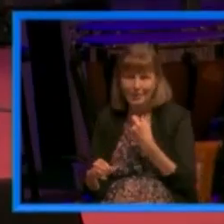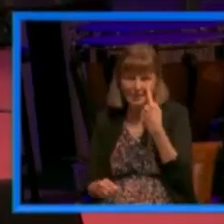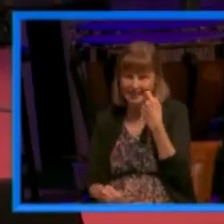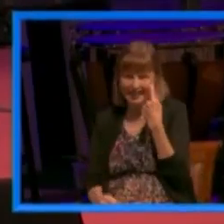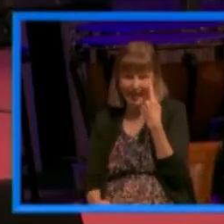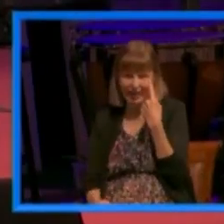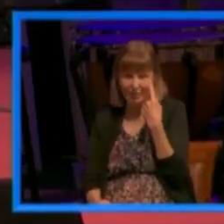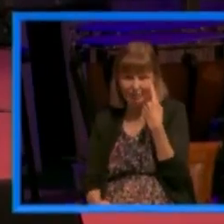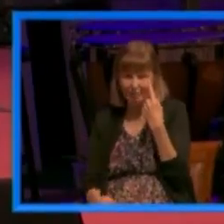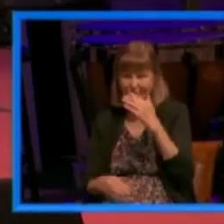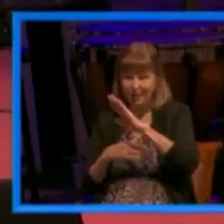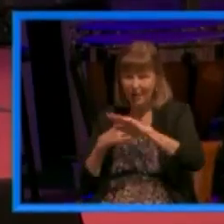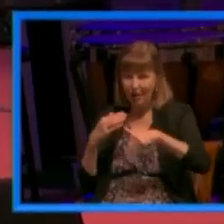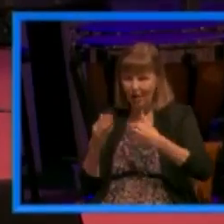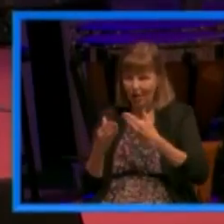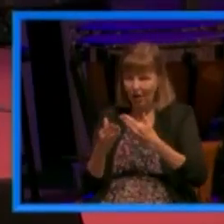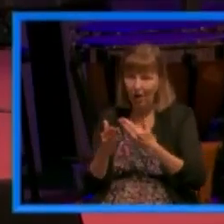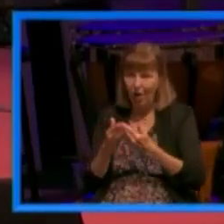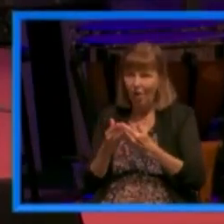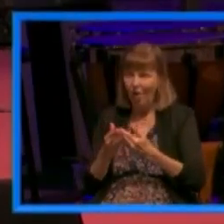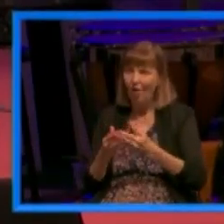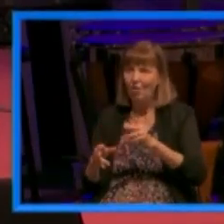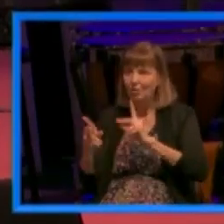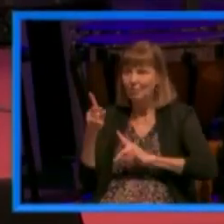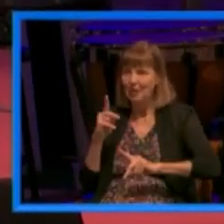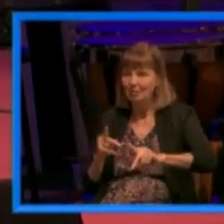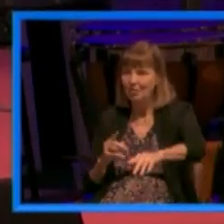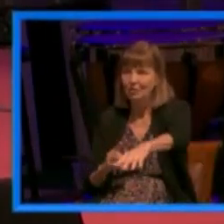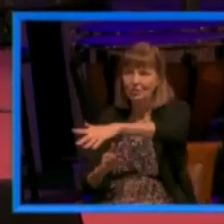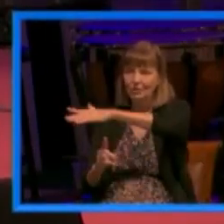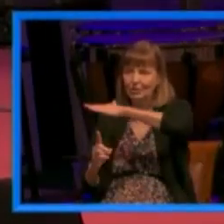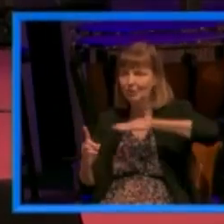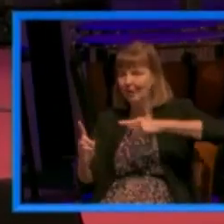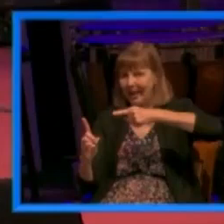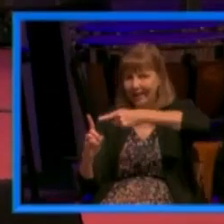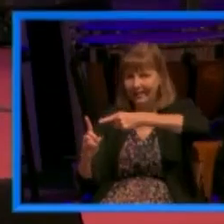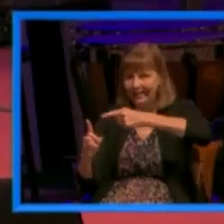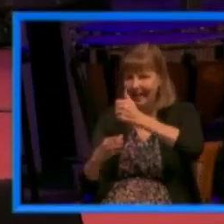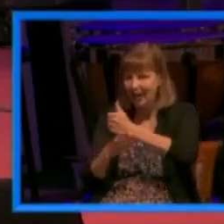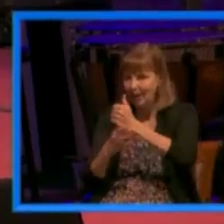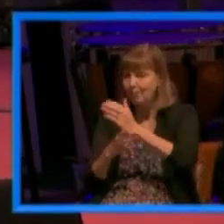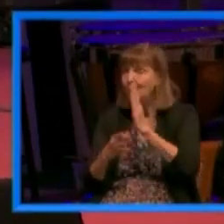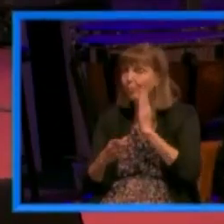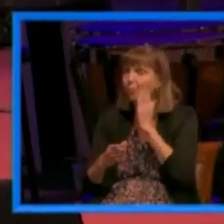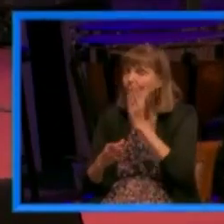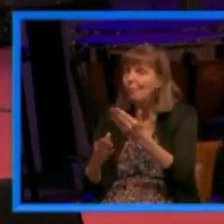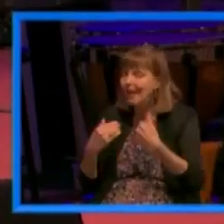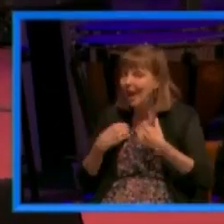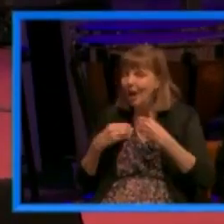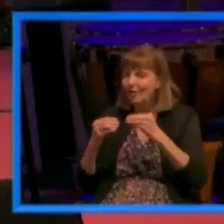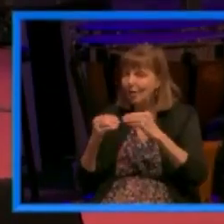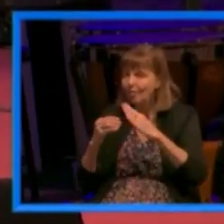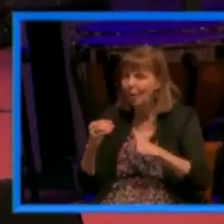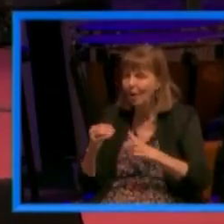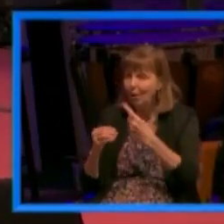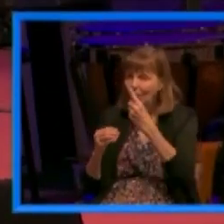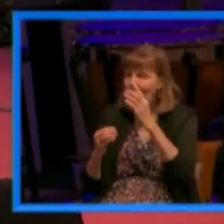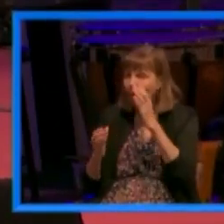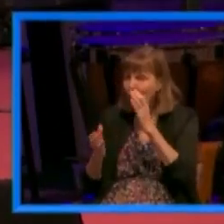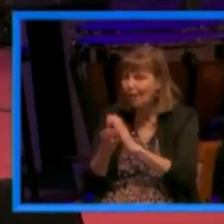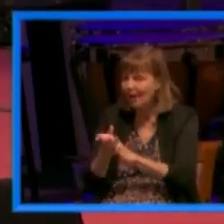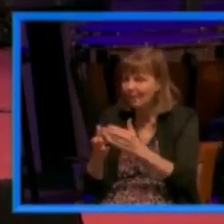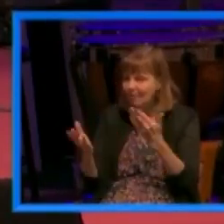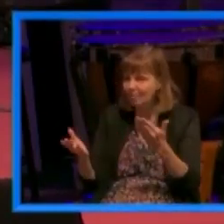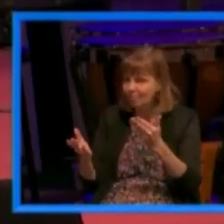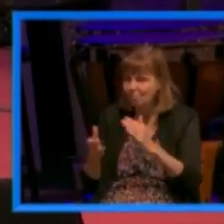have practiced polygamy. They would have done this very easily and clearly. There would have been a domineering factor involved. It